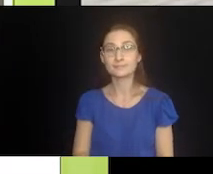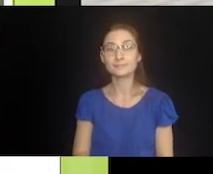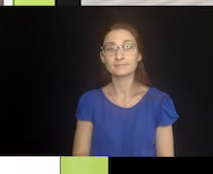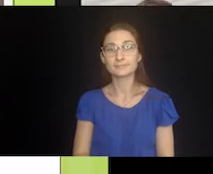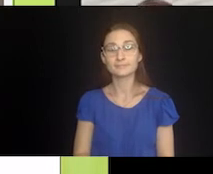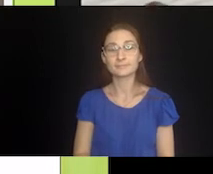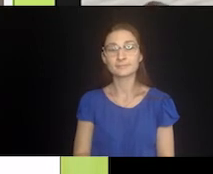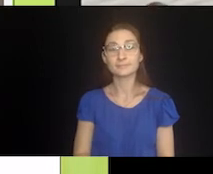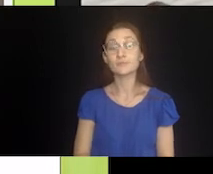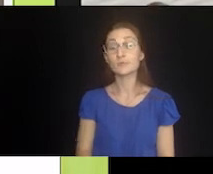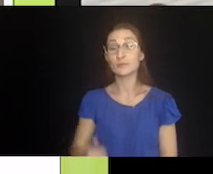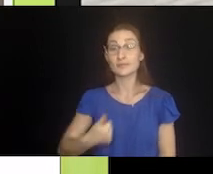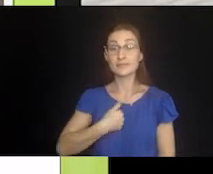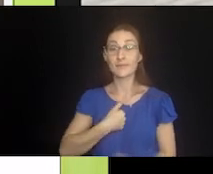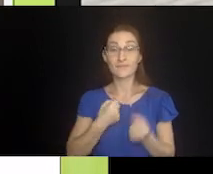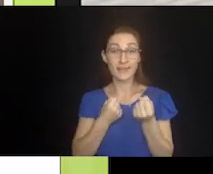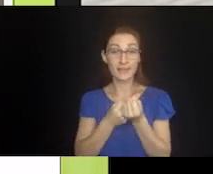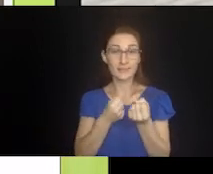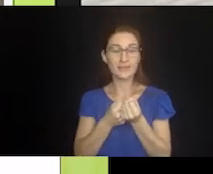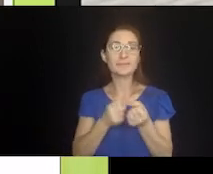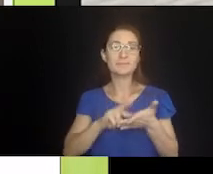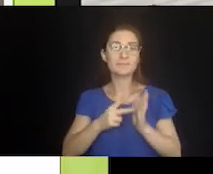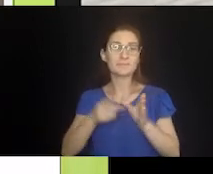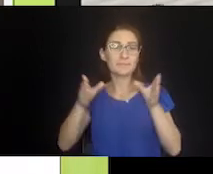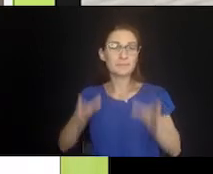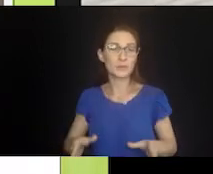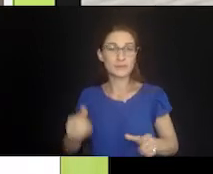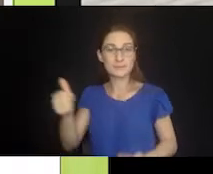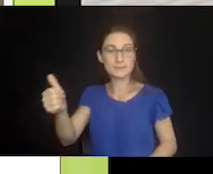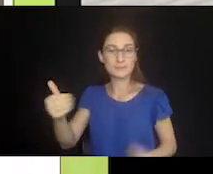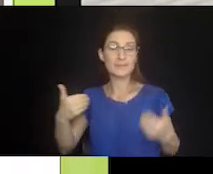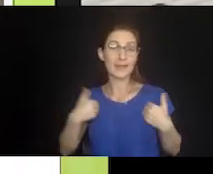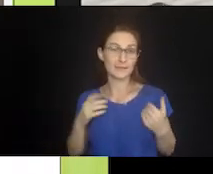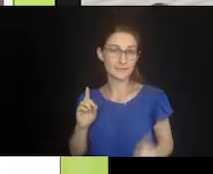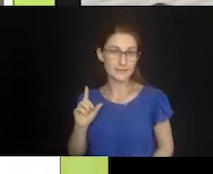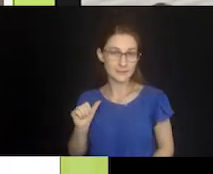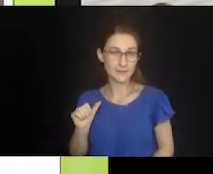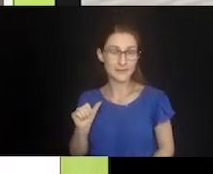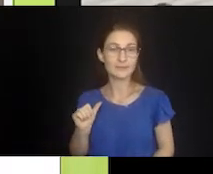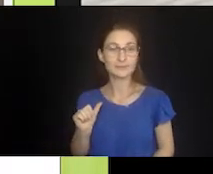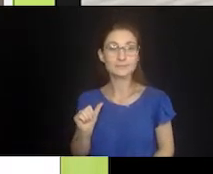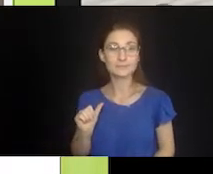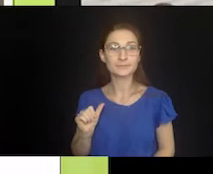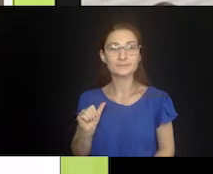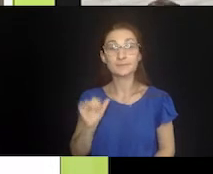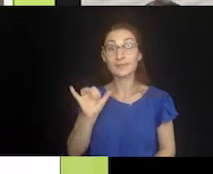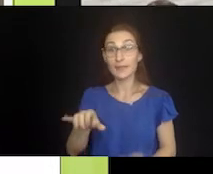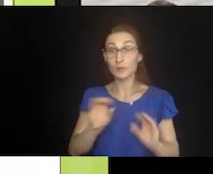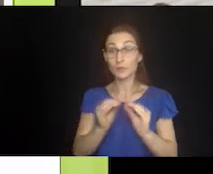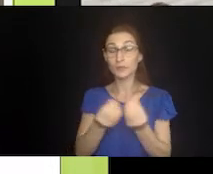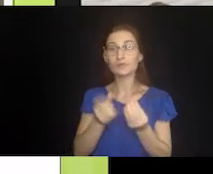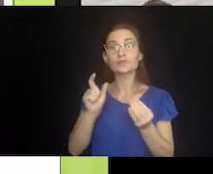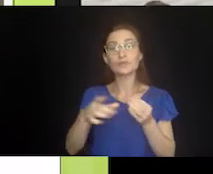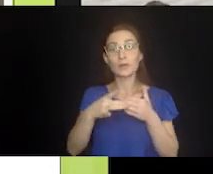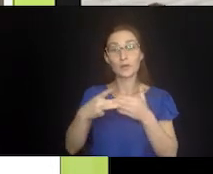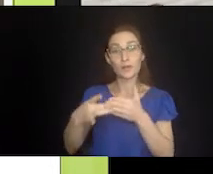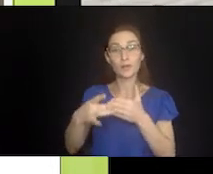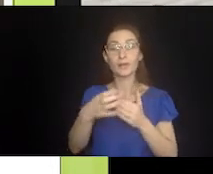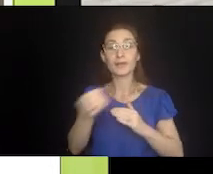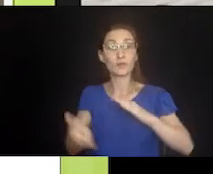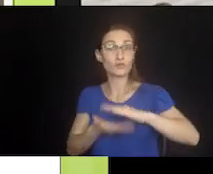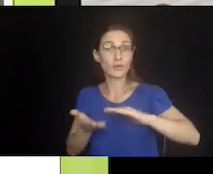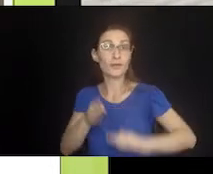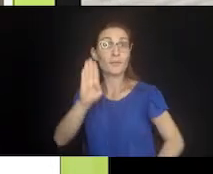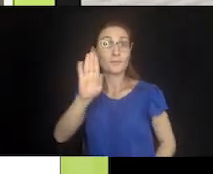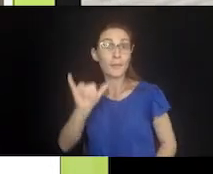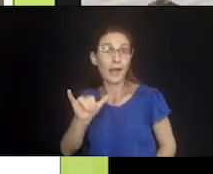slide. So self-advocates are the individuals with disabilities. You want your